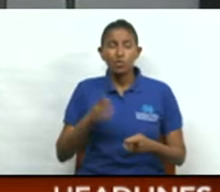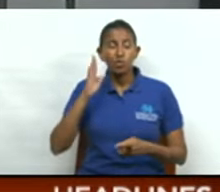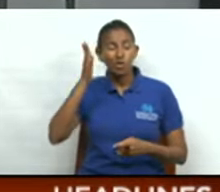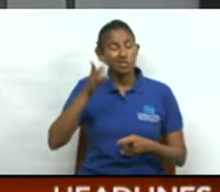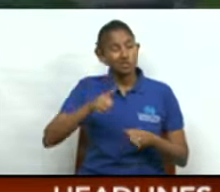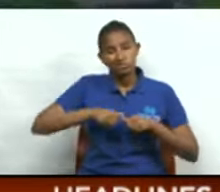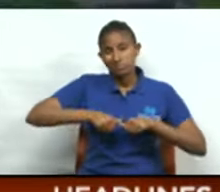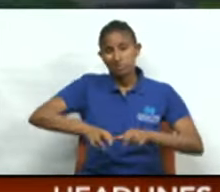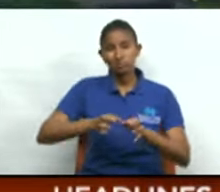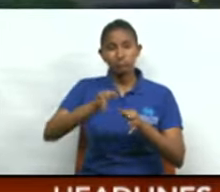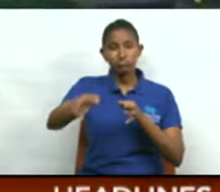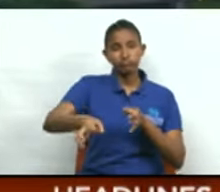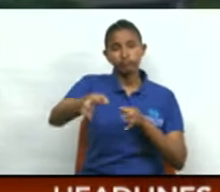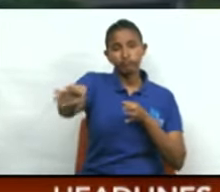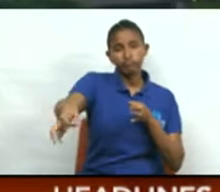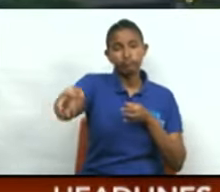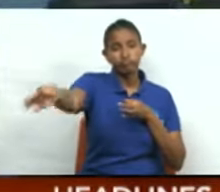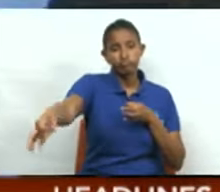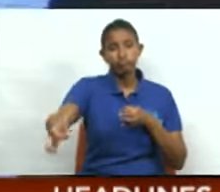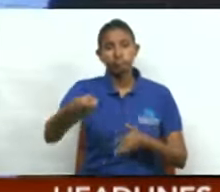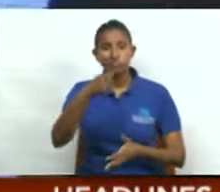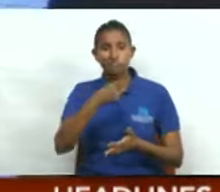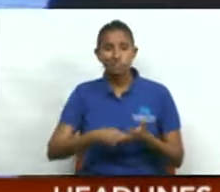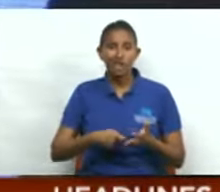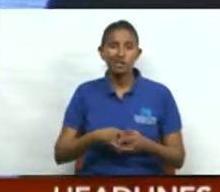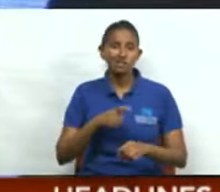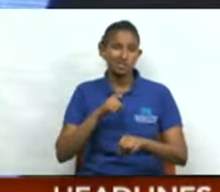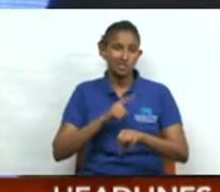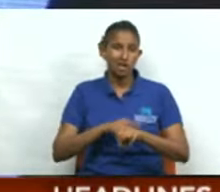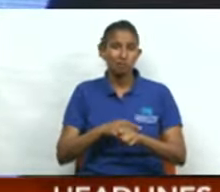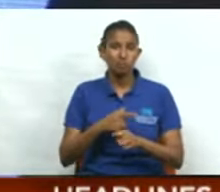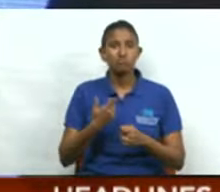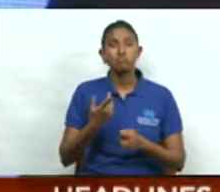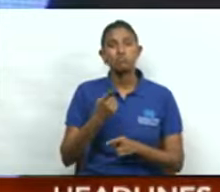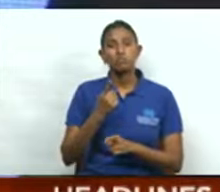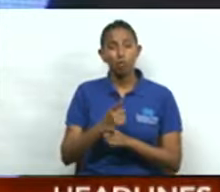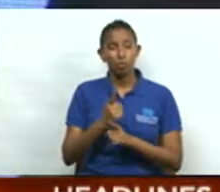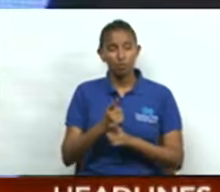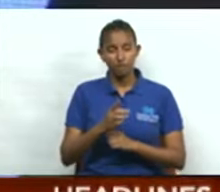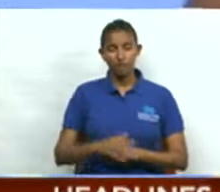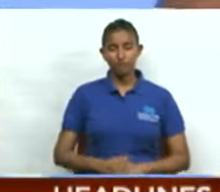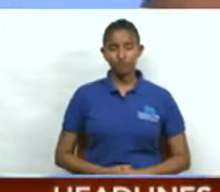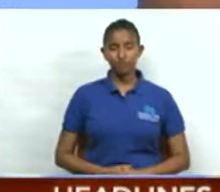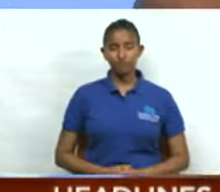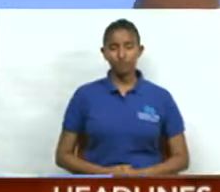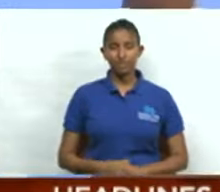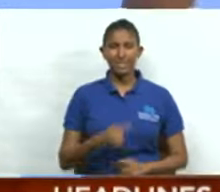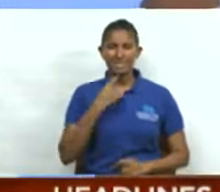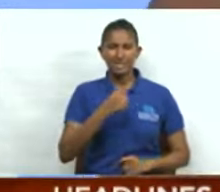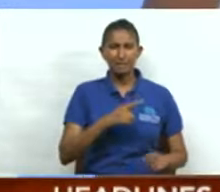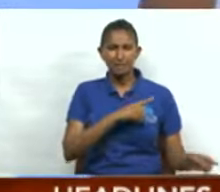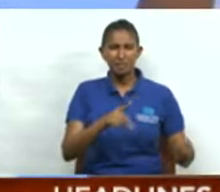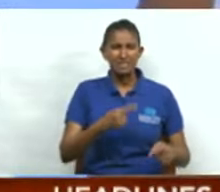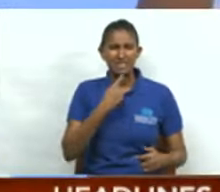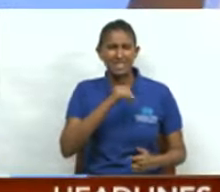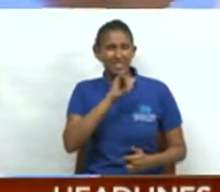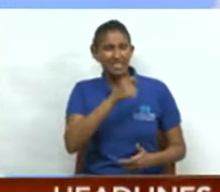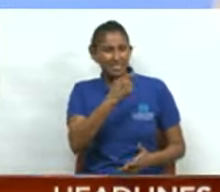now is lower than before. The way this tax is being held up as a burden,